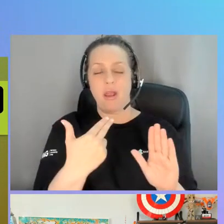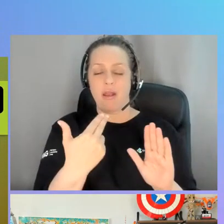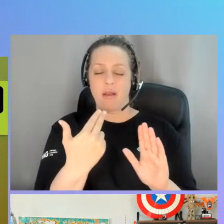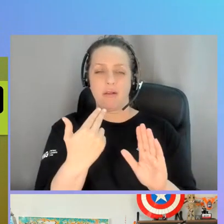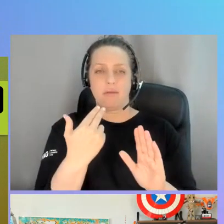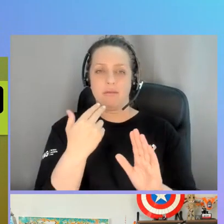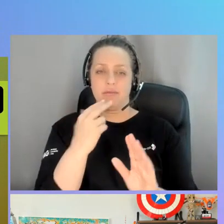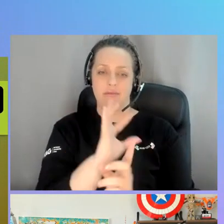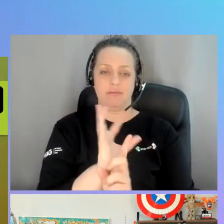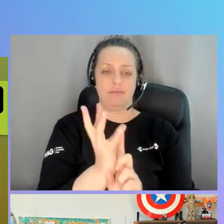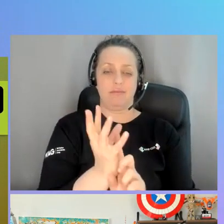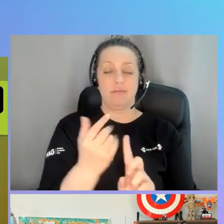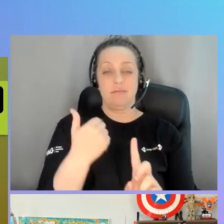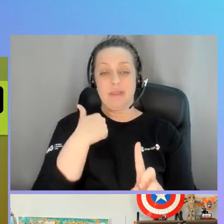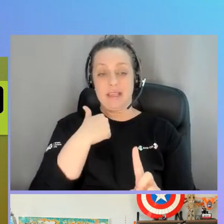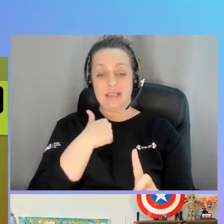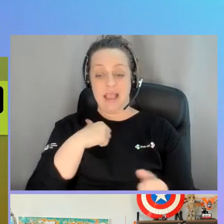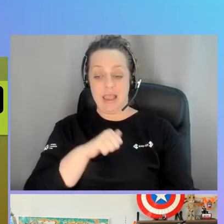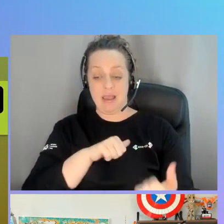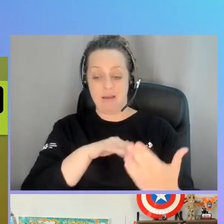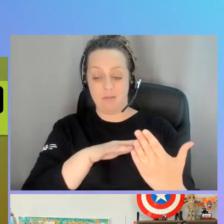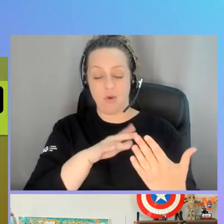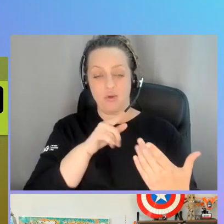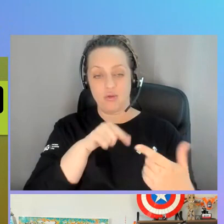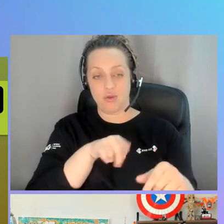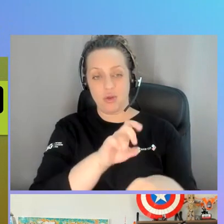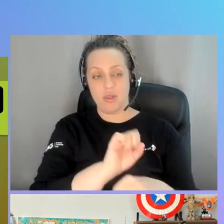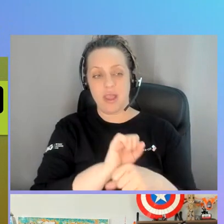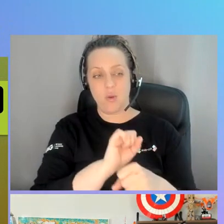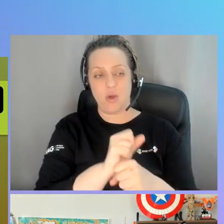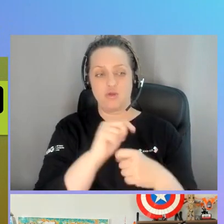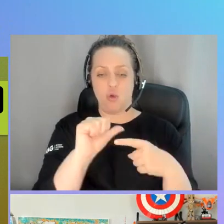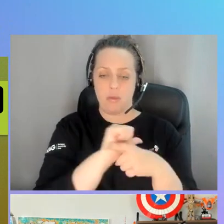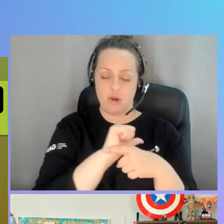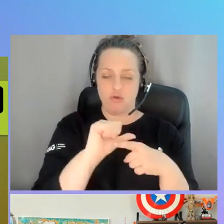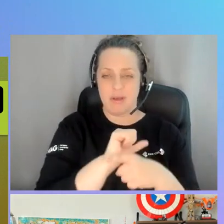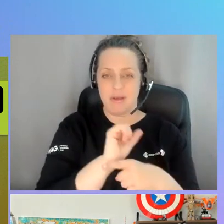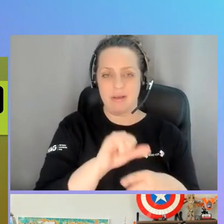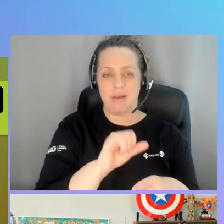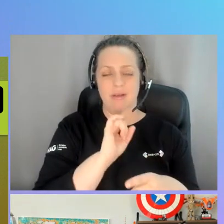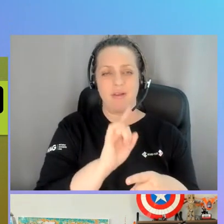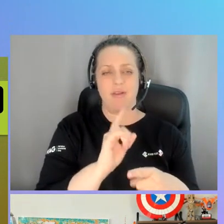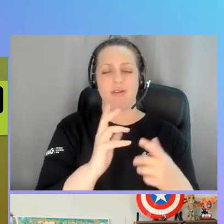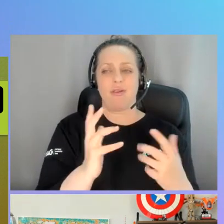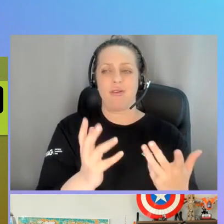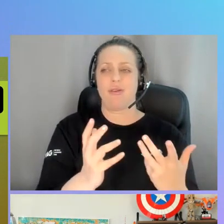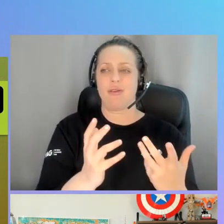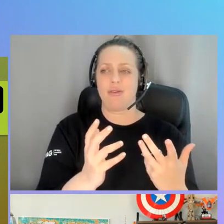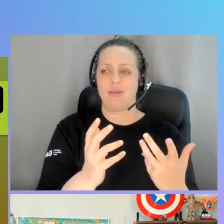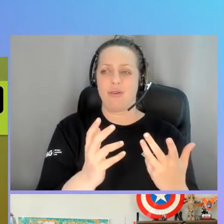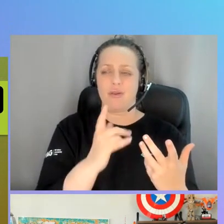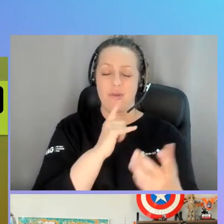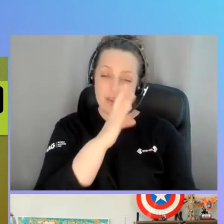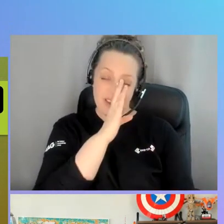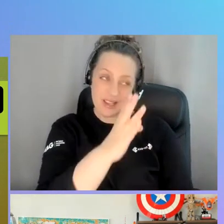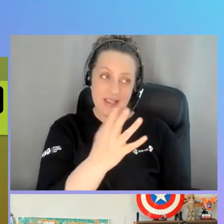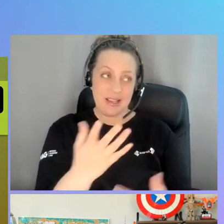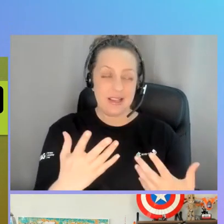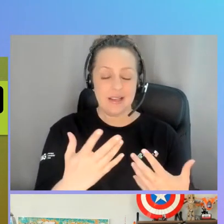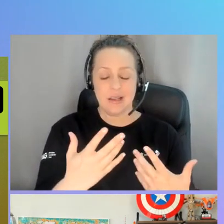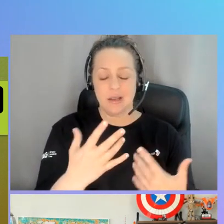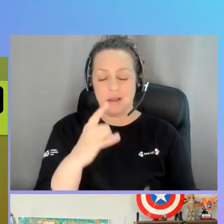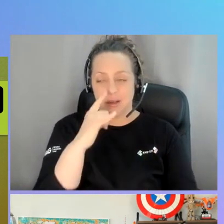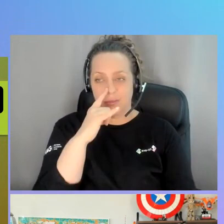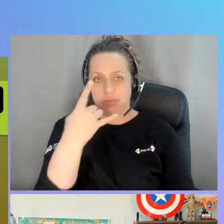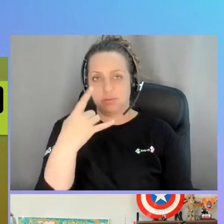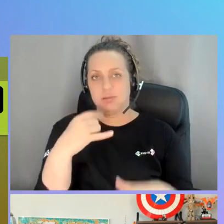Because part of the approach I've taken and seen work is you have so many trainings that are, I speak bluntly here, kind of, stuffy and